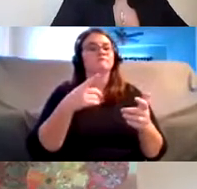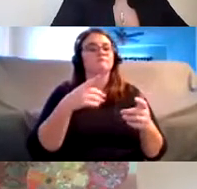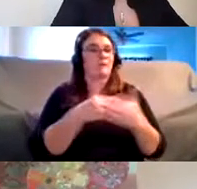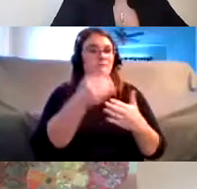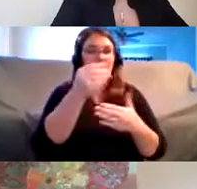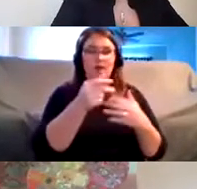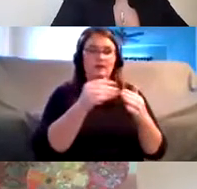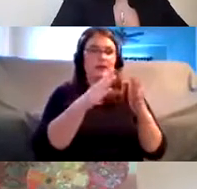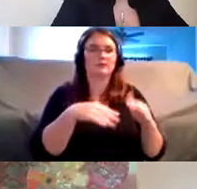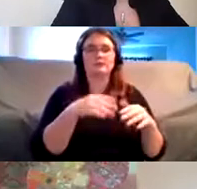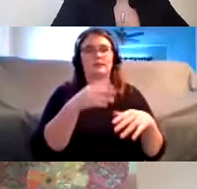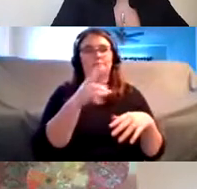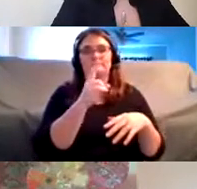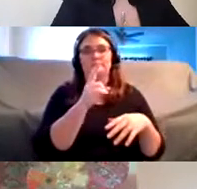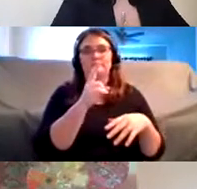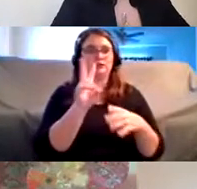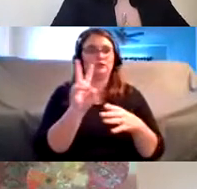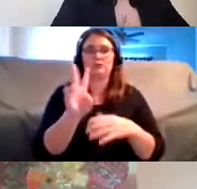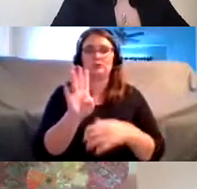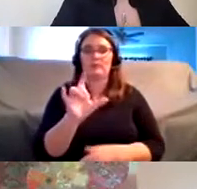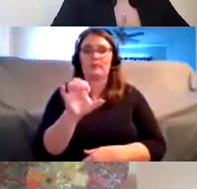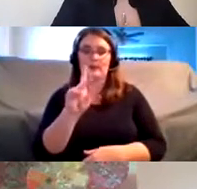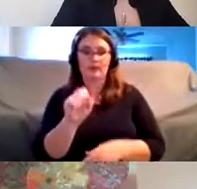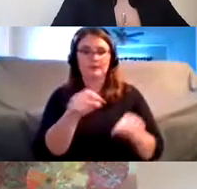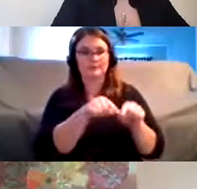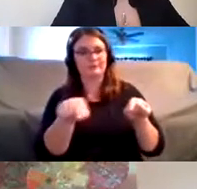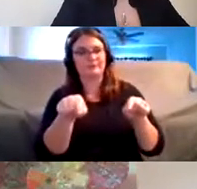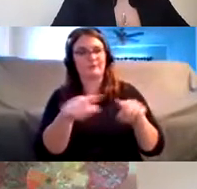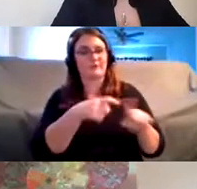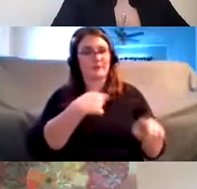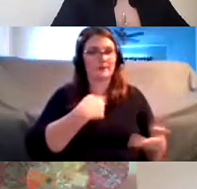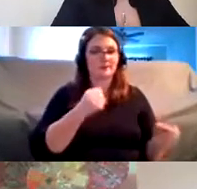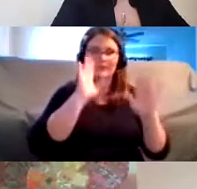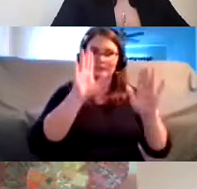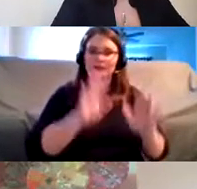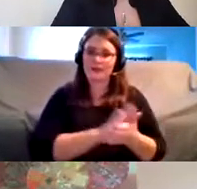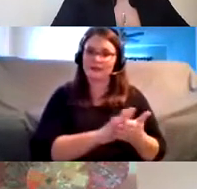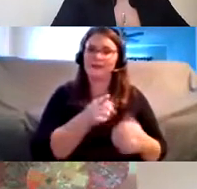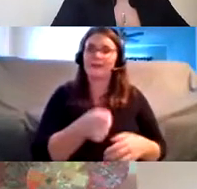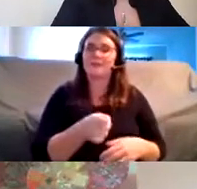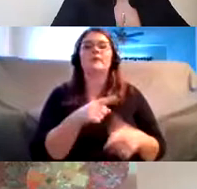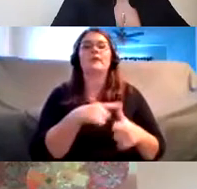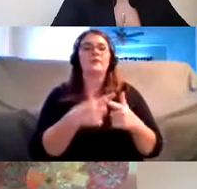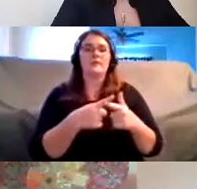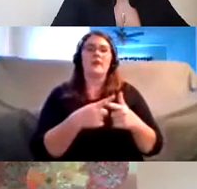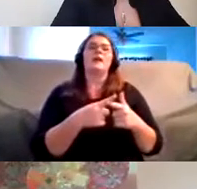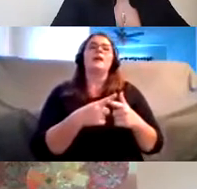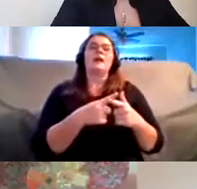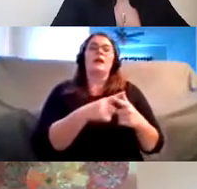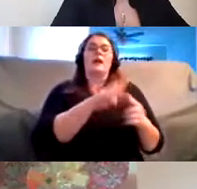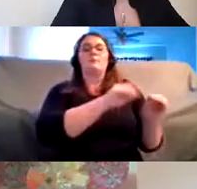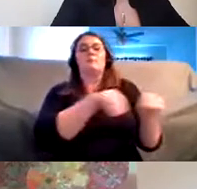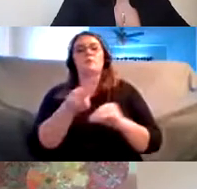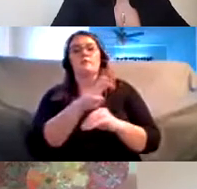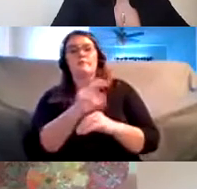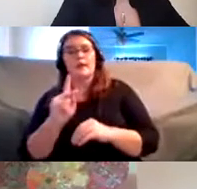up coming back in 2013 on faculty back at KU. So moved home, which was fantastic and a really great privilege